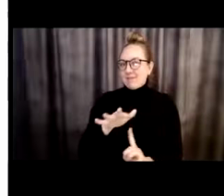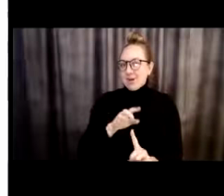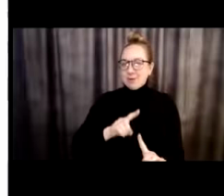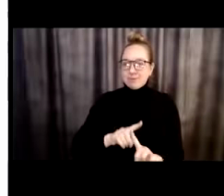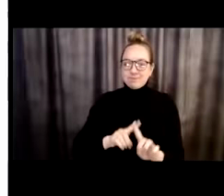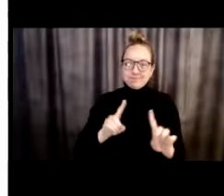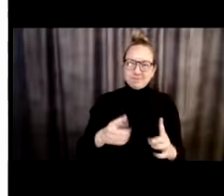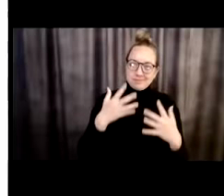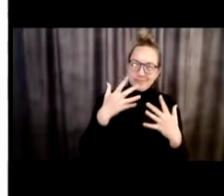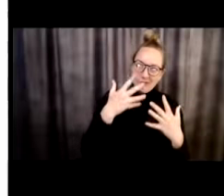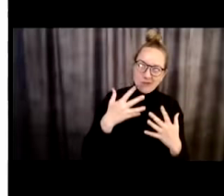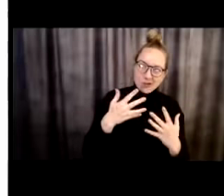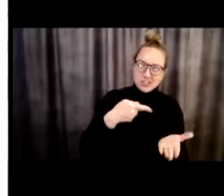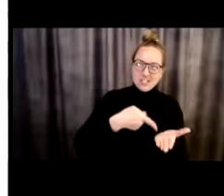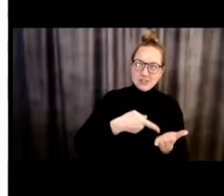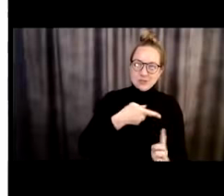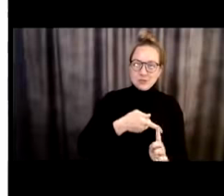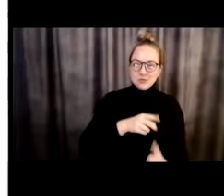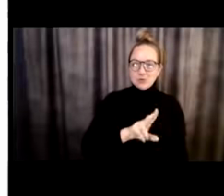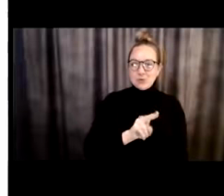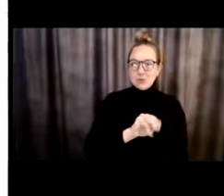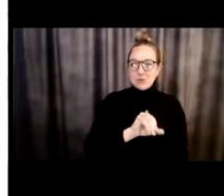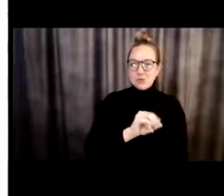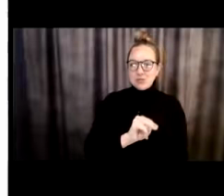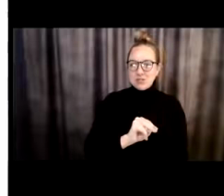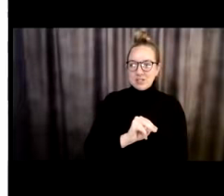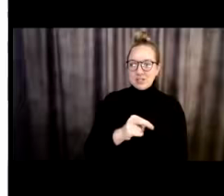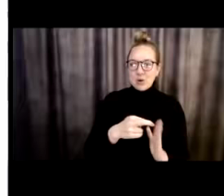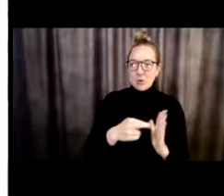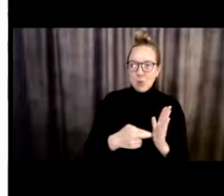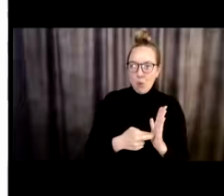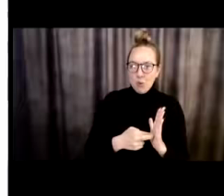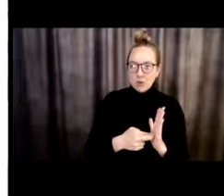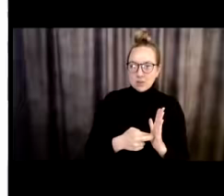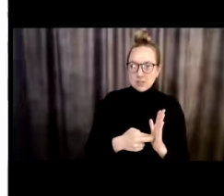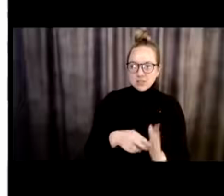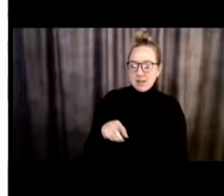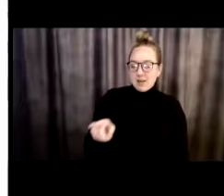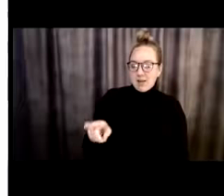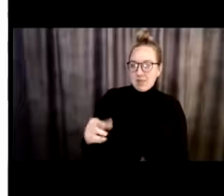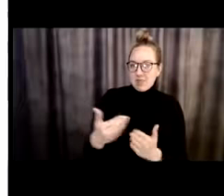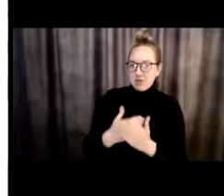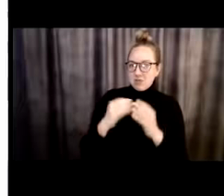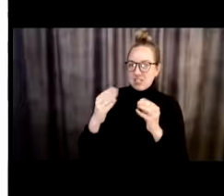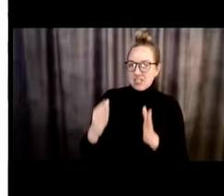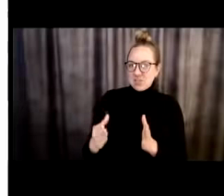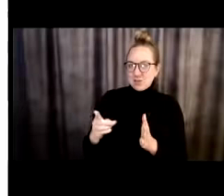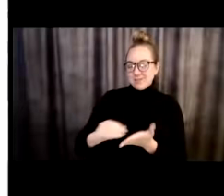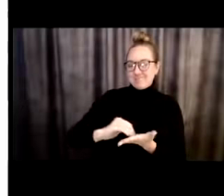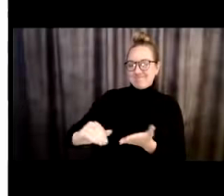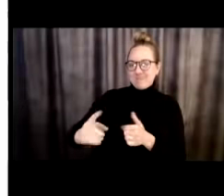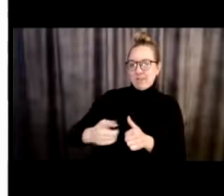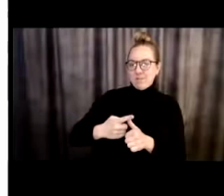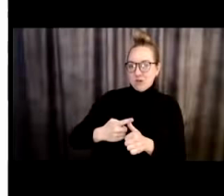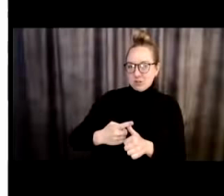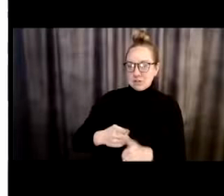unfortunately, due to union rules, sometimes they're the ones let go first, right? And so they don't, you know, have that same level of seniority